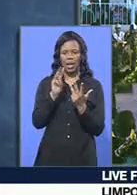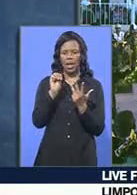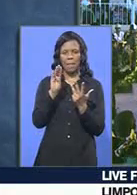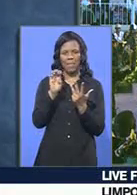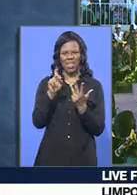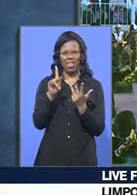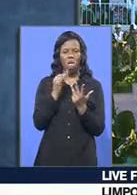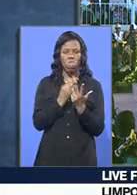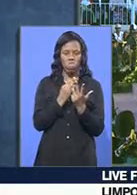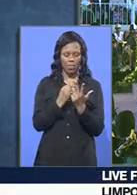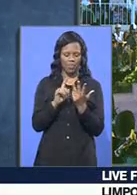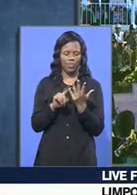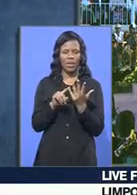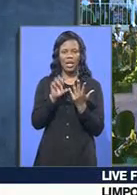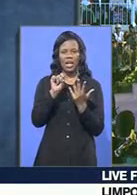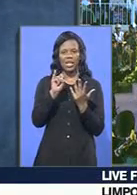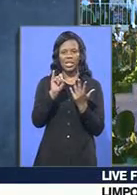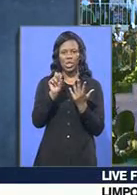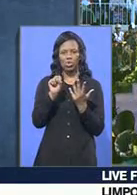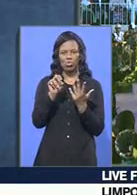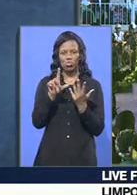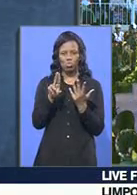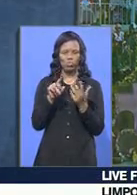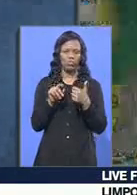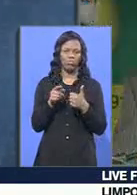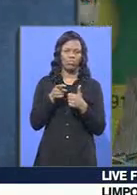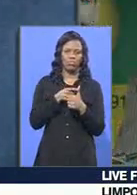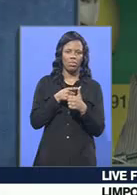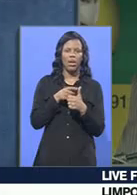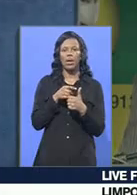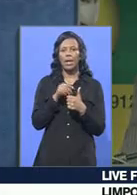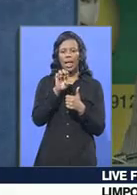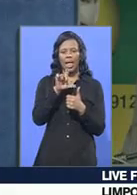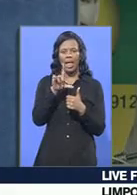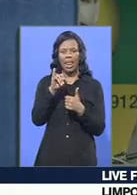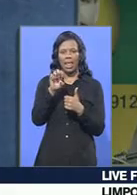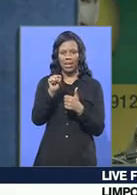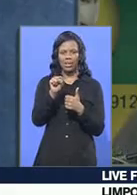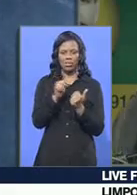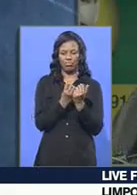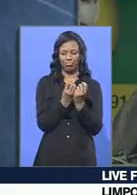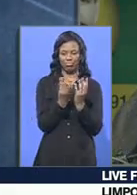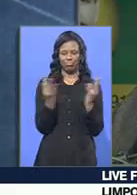Walter Sisulu, and Elias Mutwaledi for the Rivonia trial.